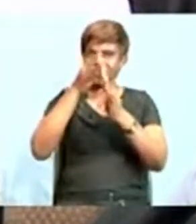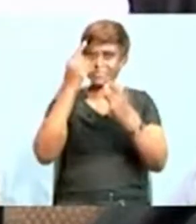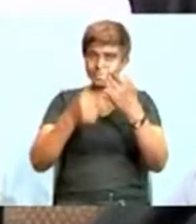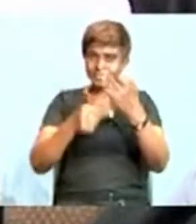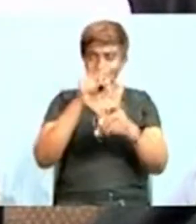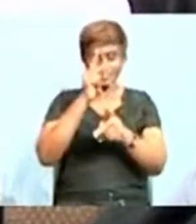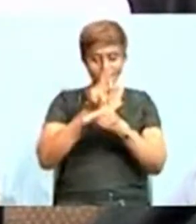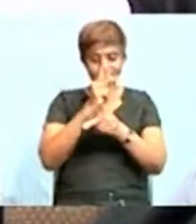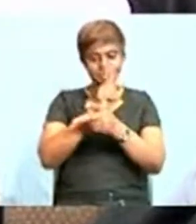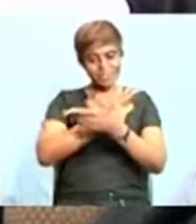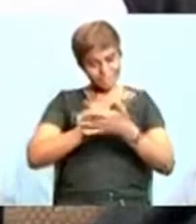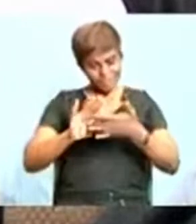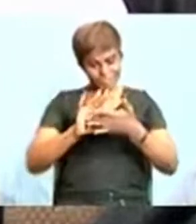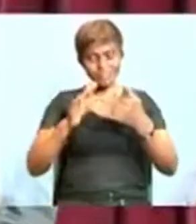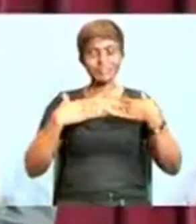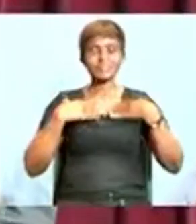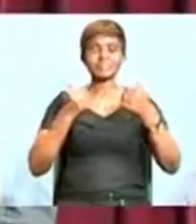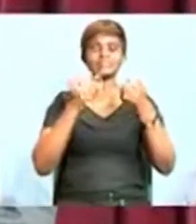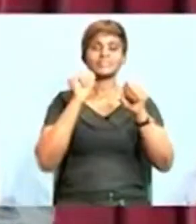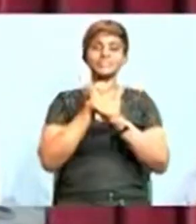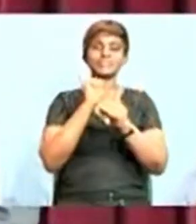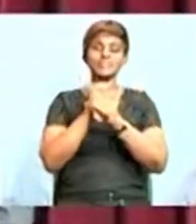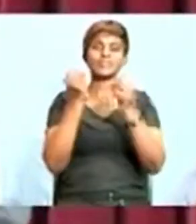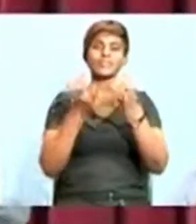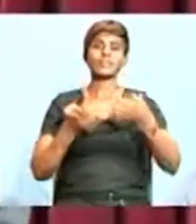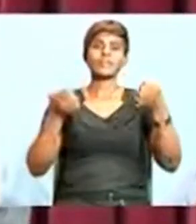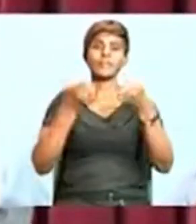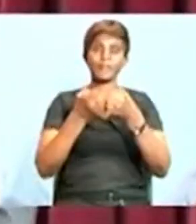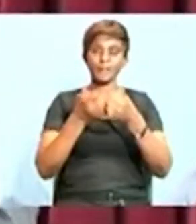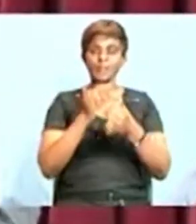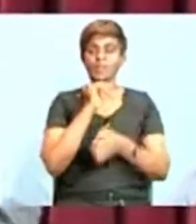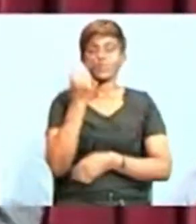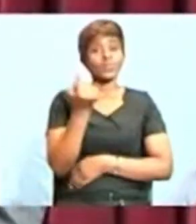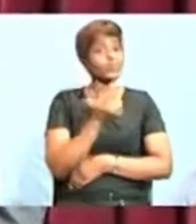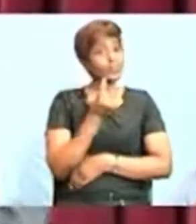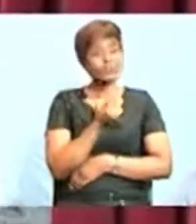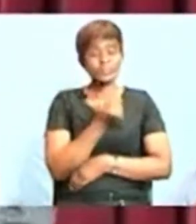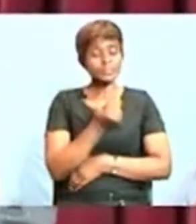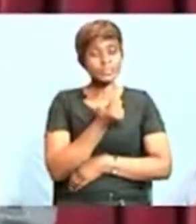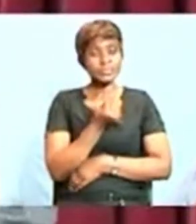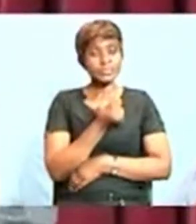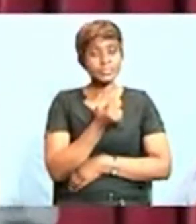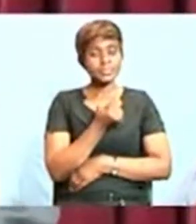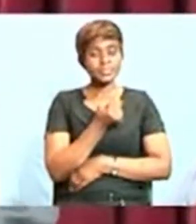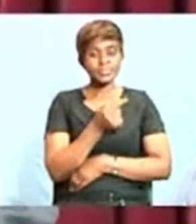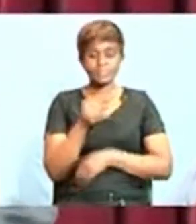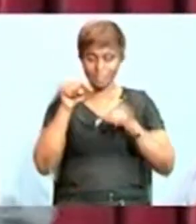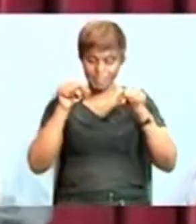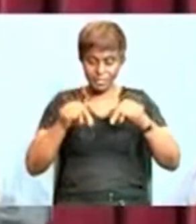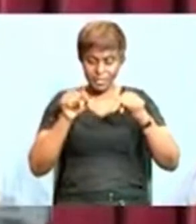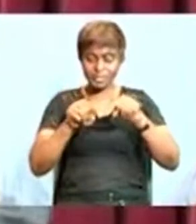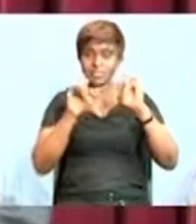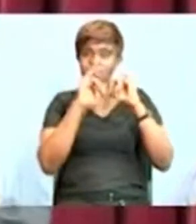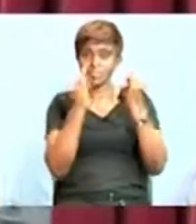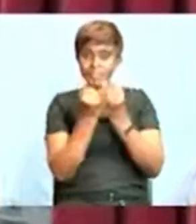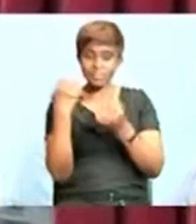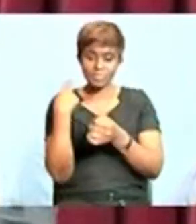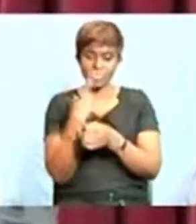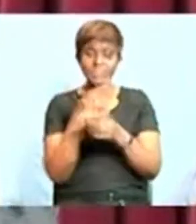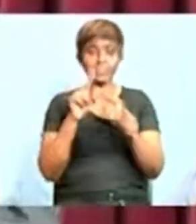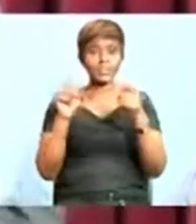clean and healthy work environment, not only at this institution, but by